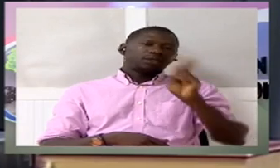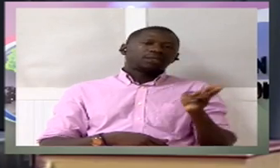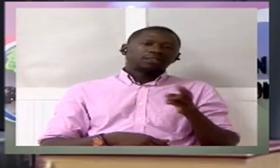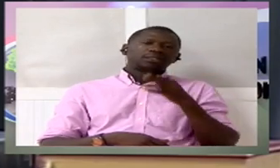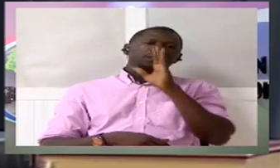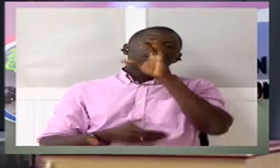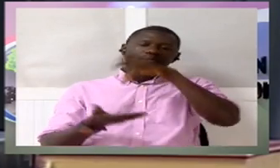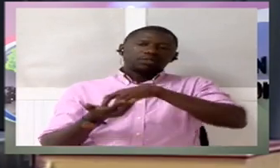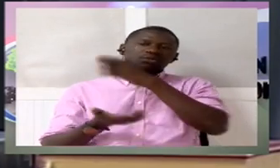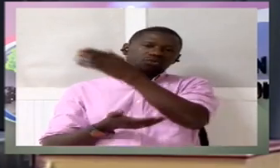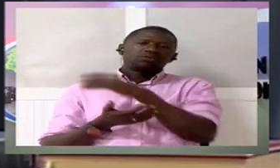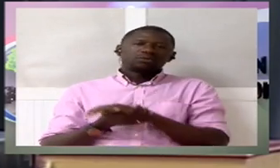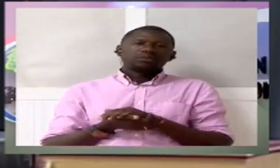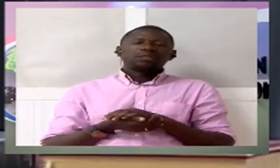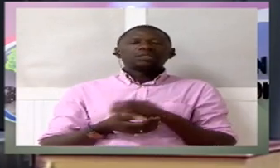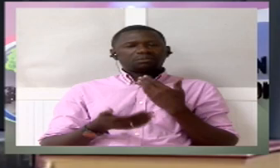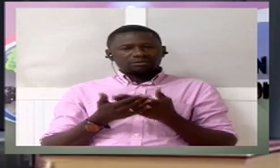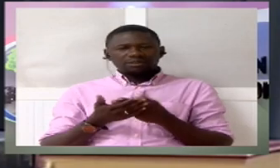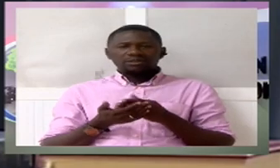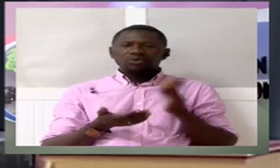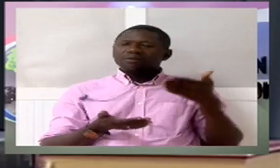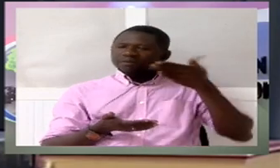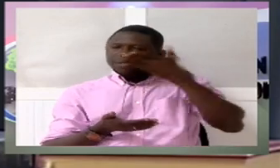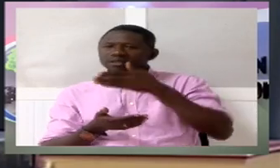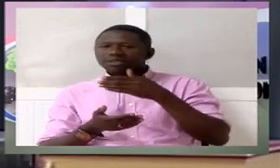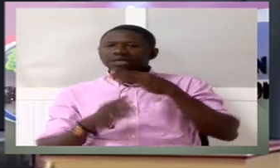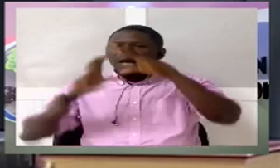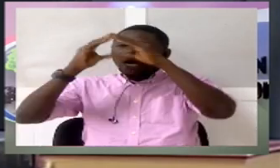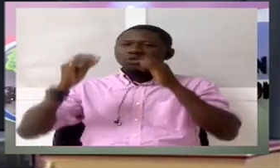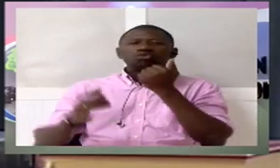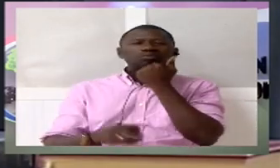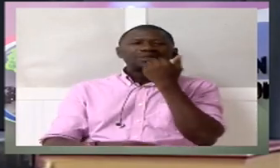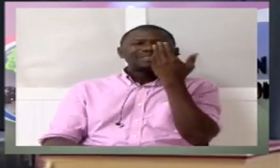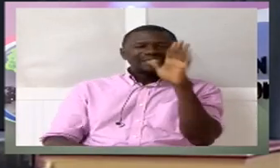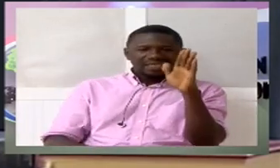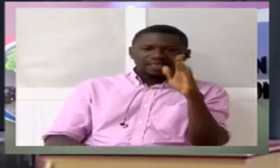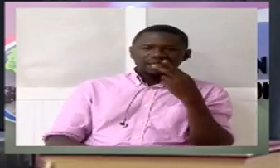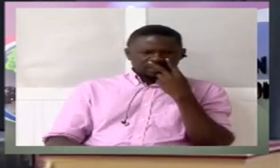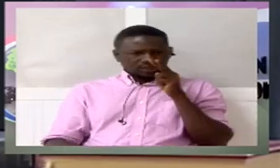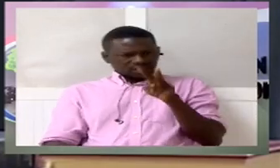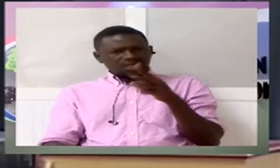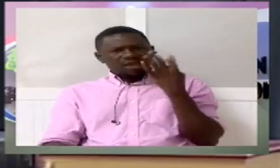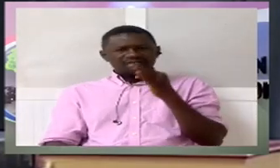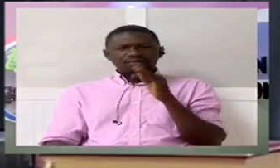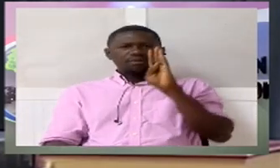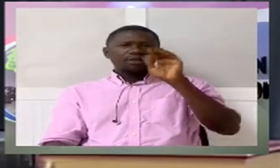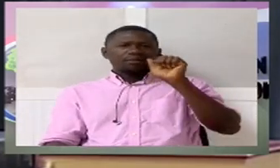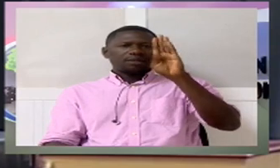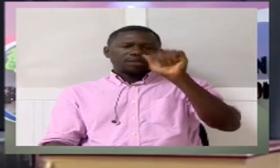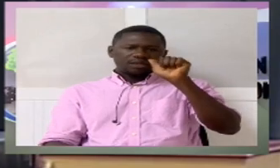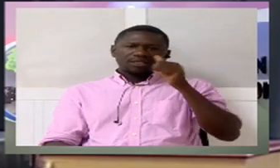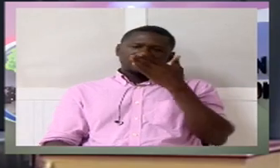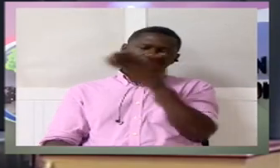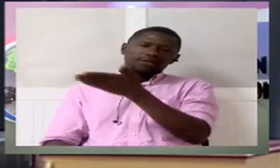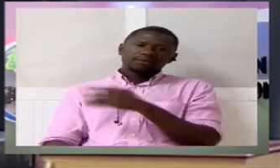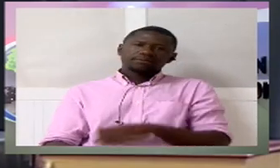Banjul. Kaita room 10. I told him to go to room 10. I ajube for Baba beje. And see if Baba is still there. Grafuta room 10. When he got